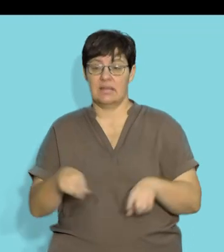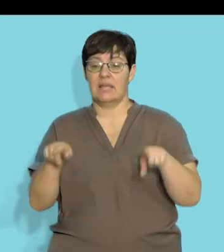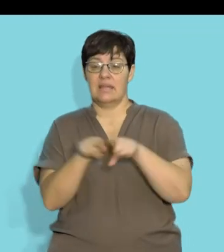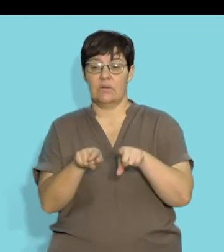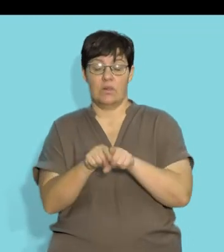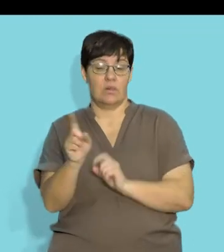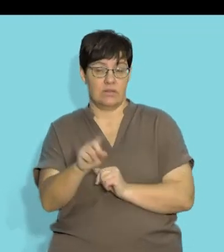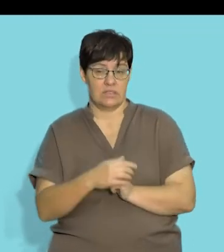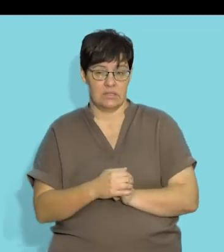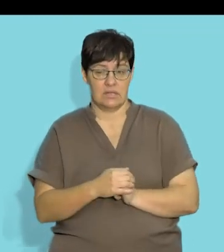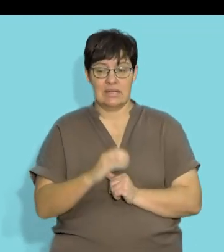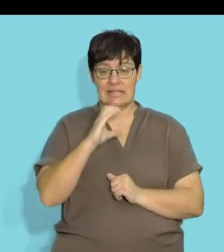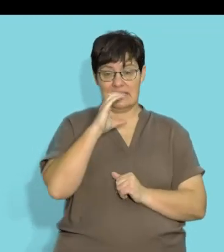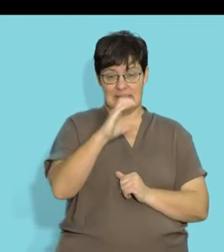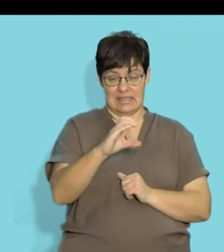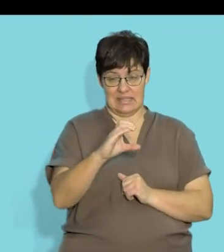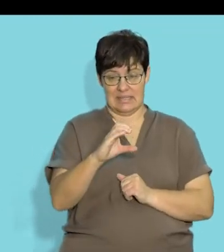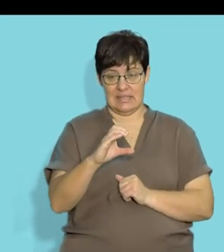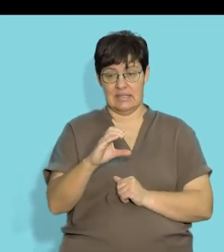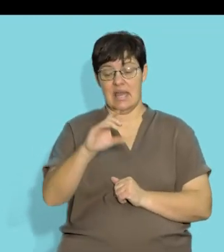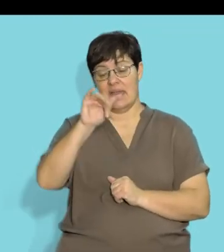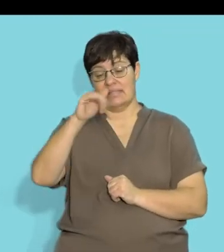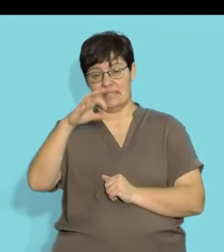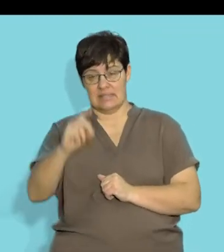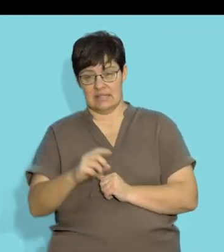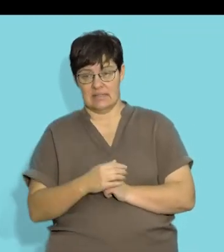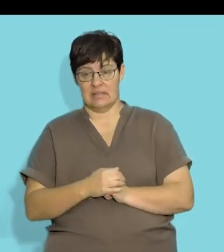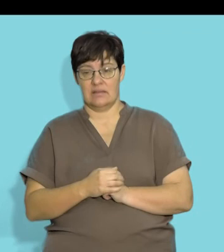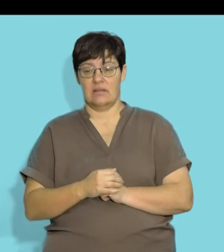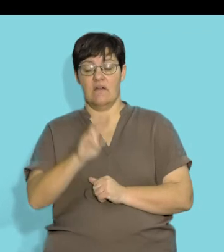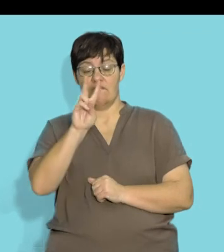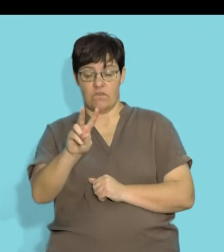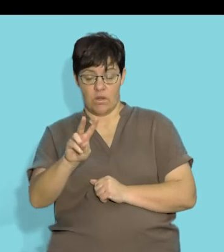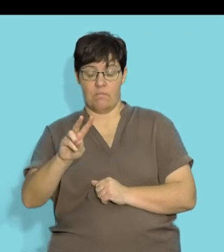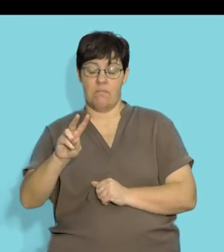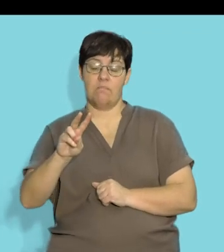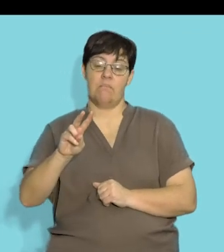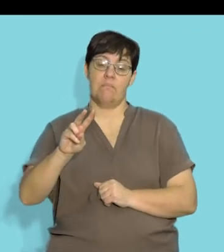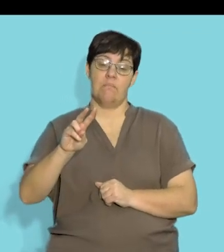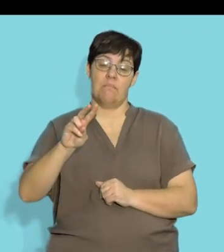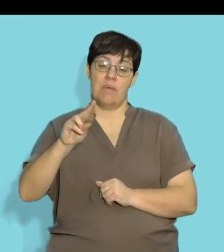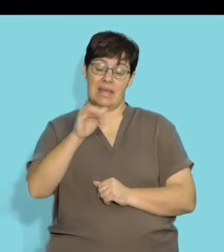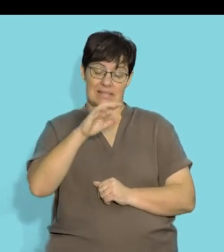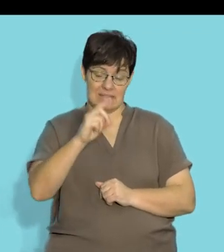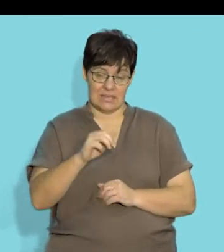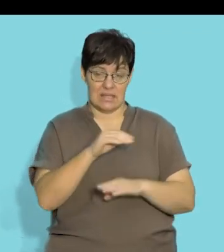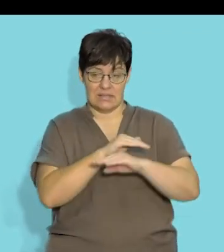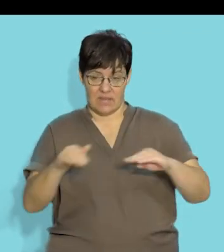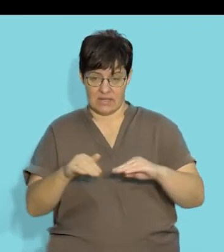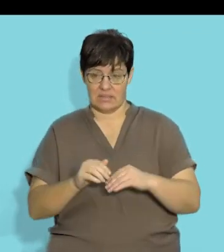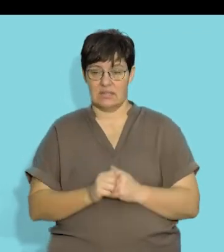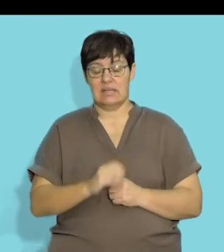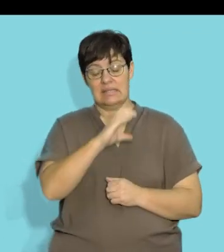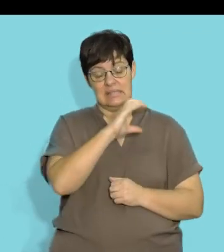to concentration of acid, volume of acid, divided by